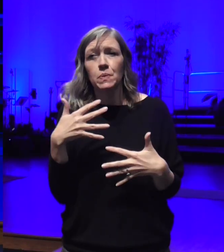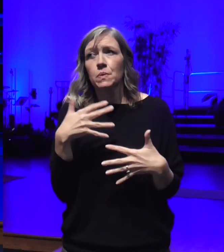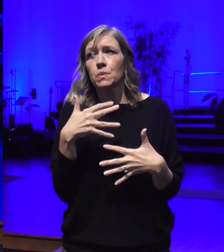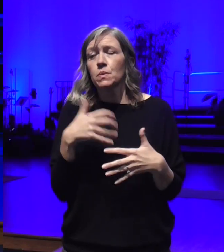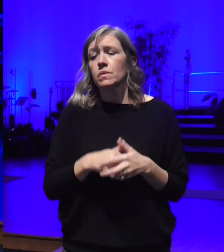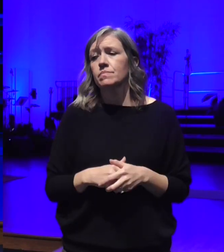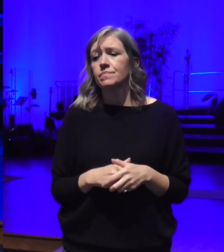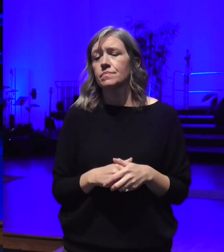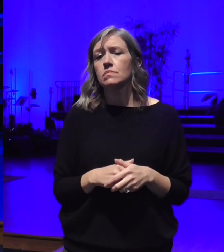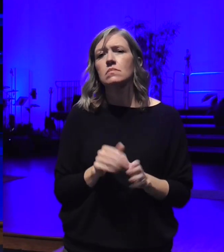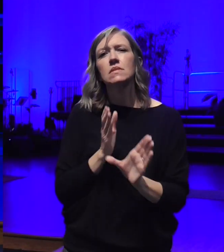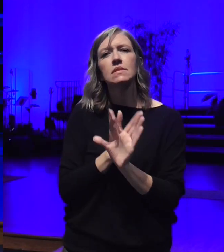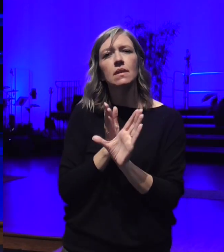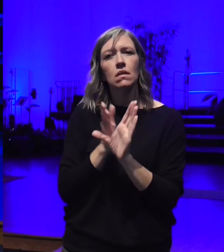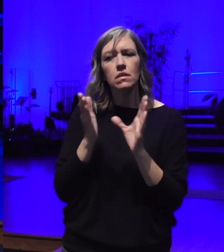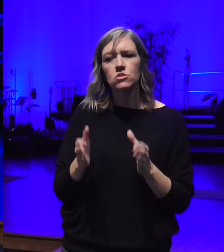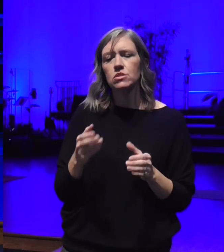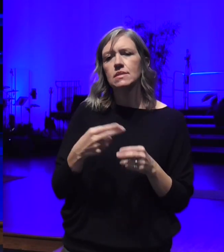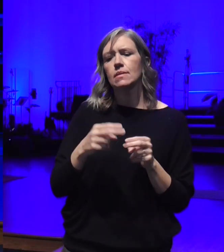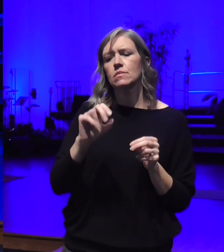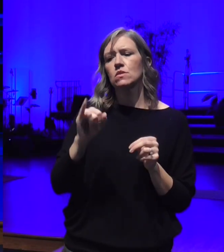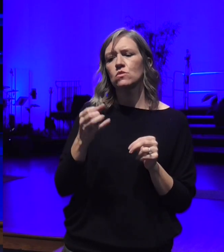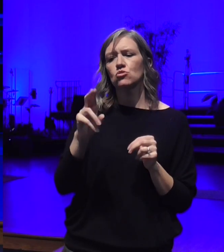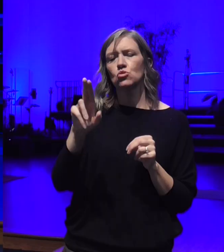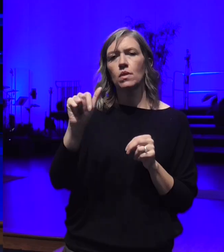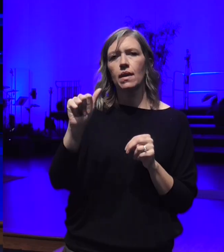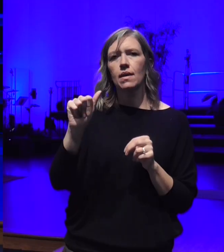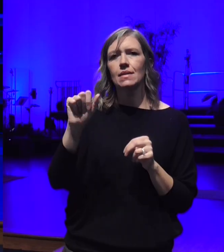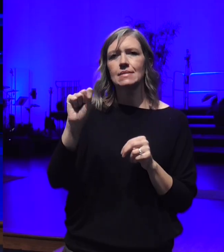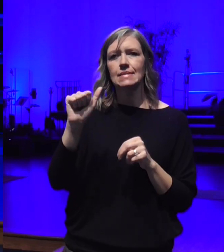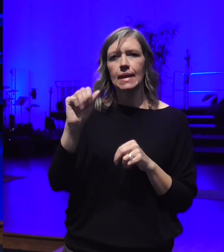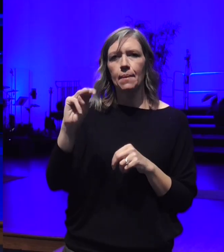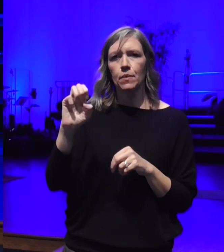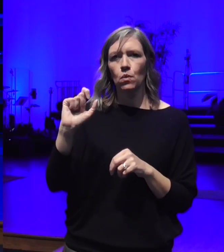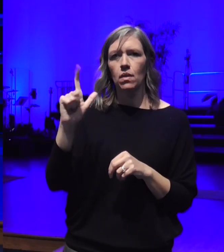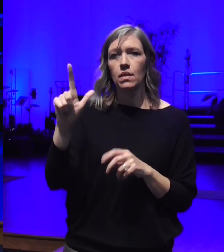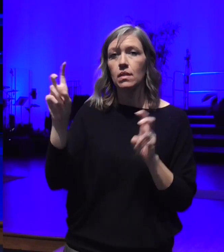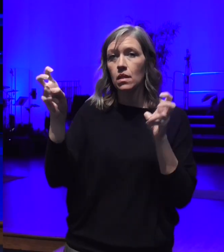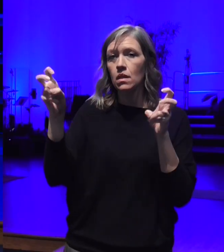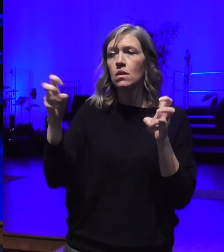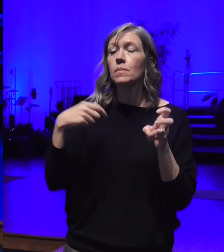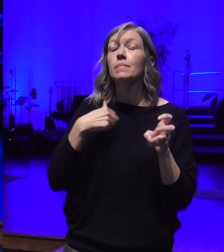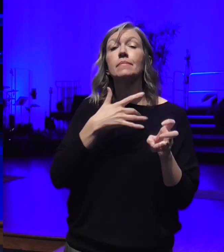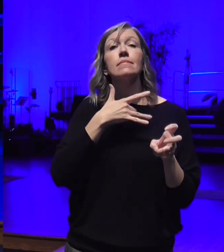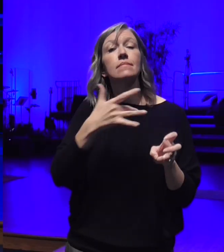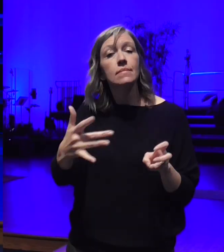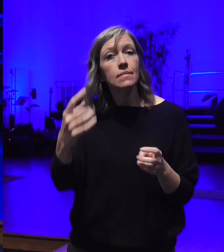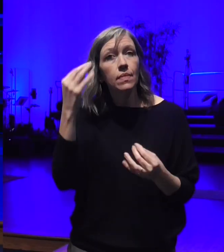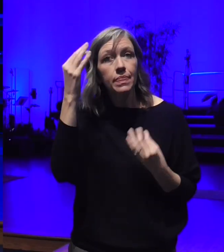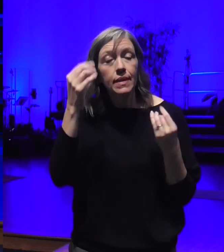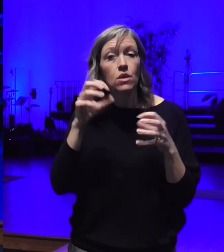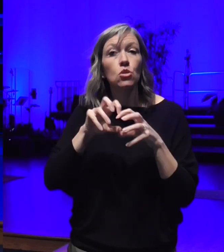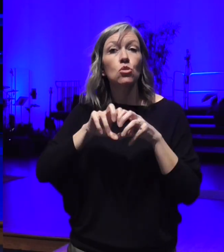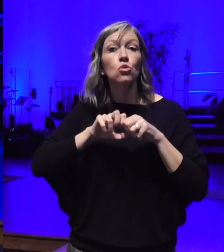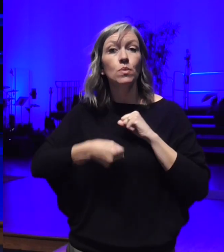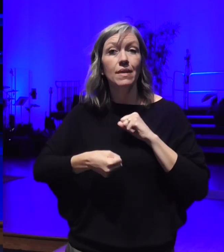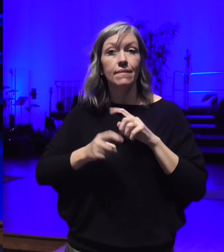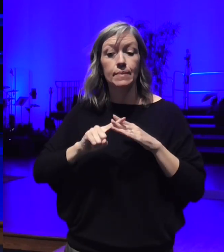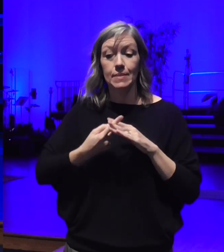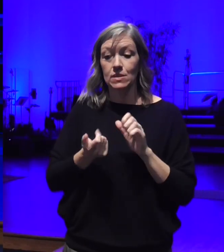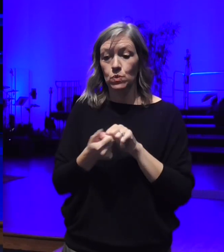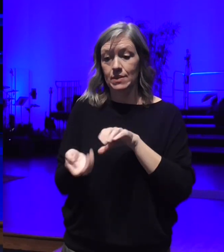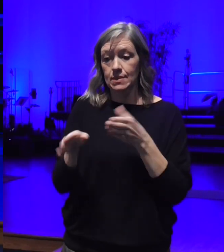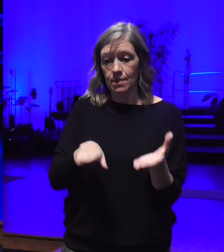Psychologist Julia Samuel said, "We tend to think that grief begins with death, but really,